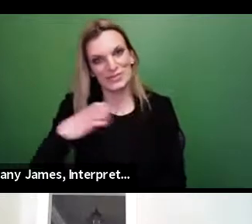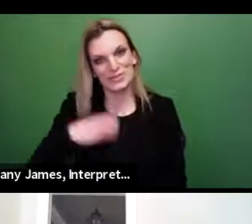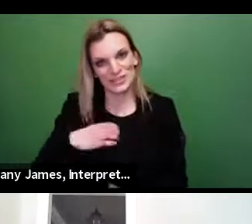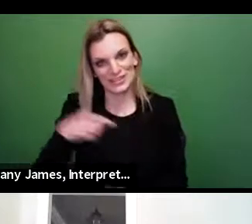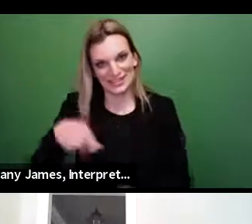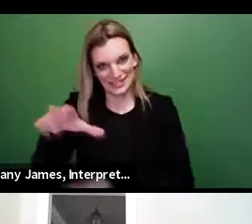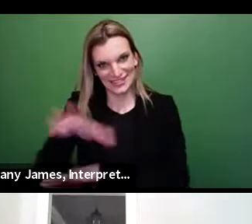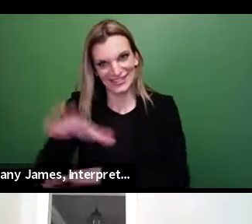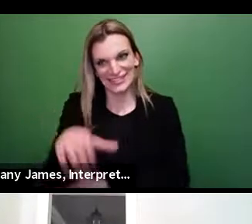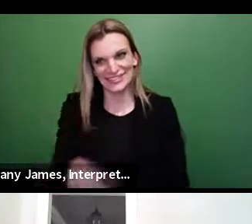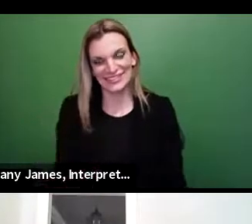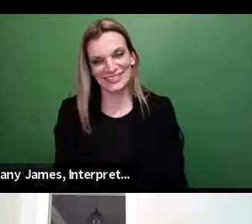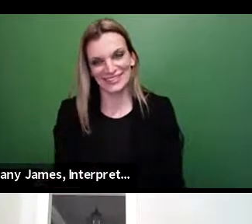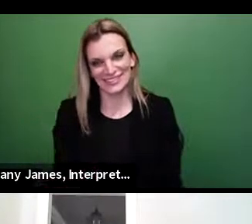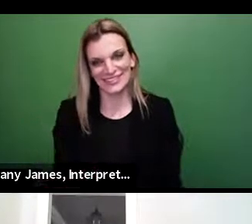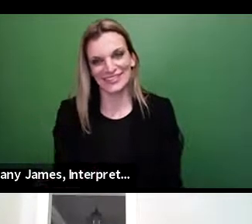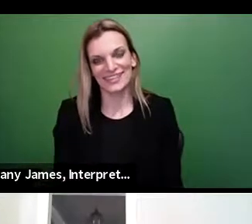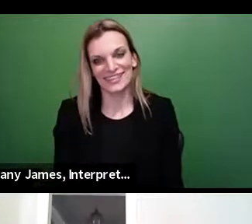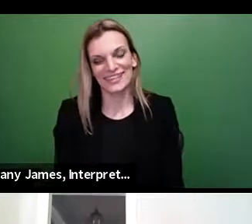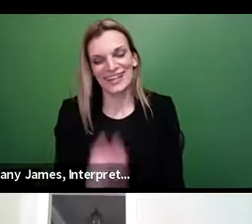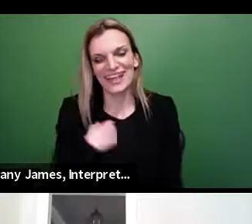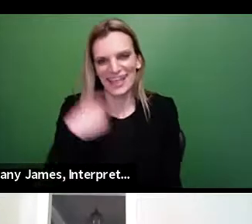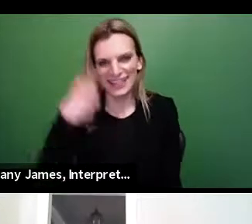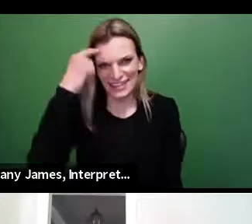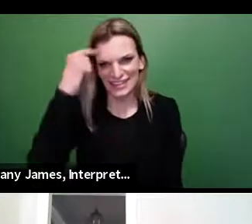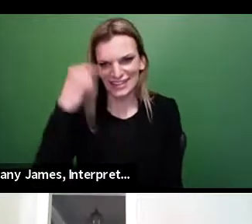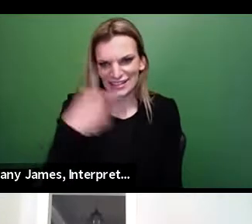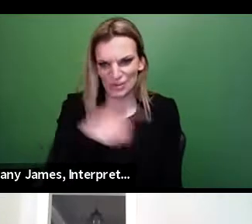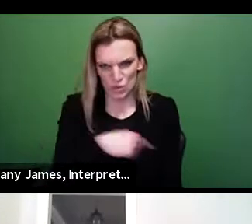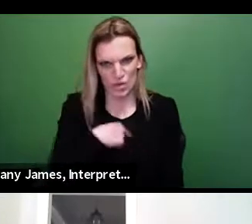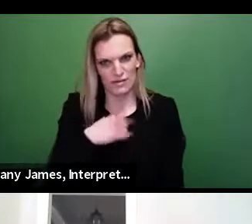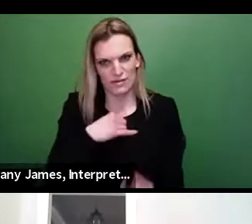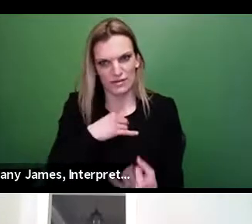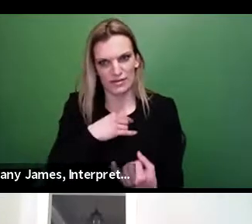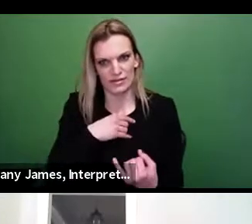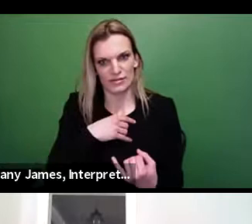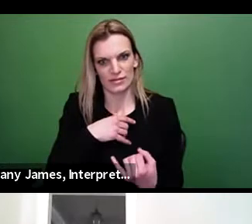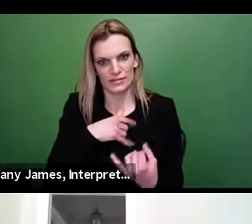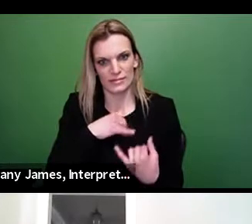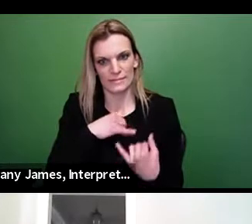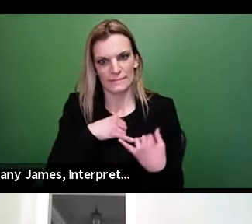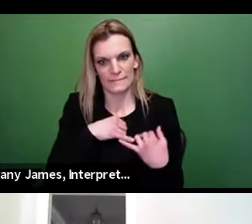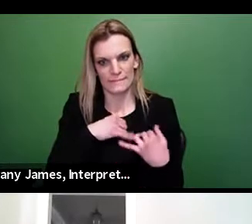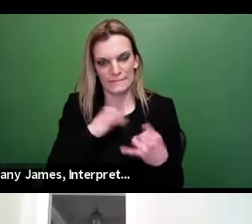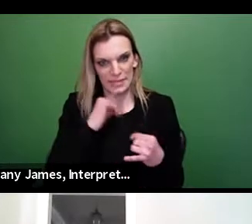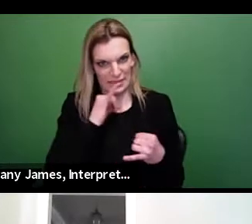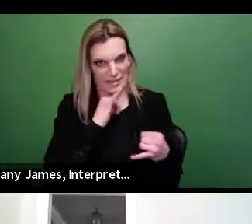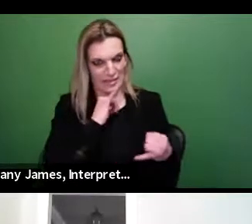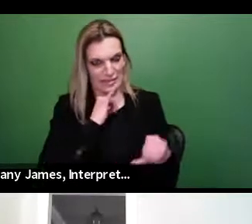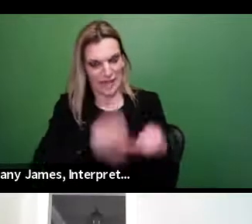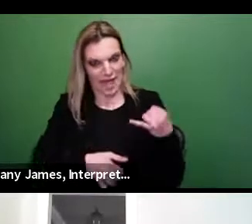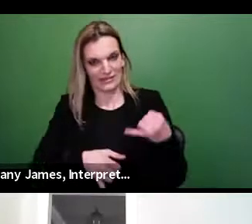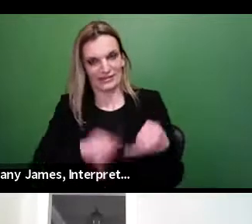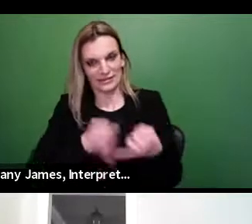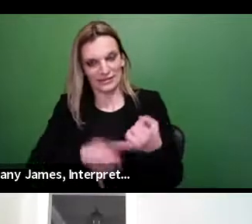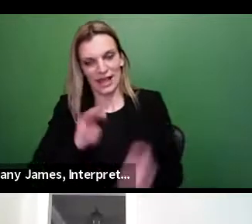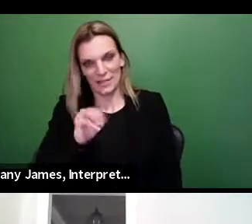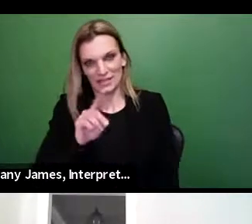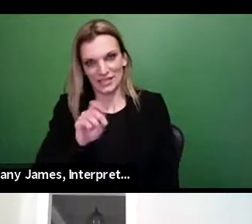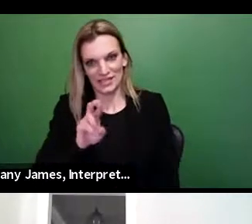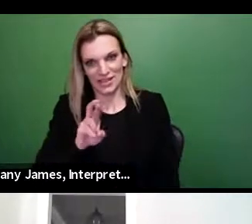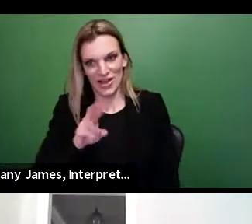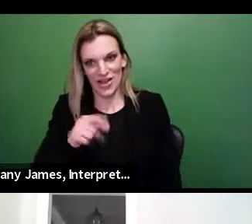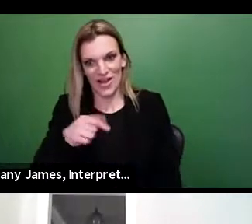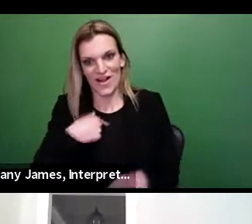evening. I believe we are the last commission to leave MDCR, so we appreciate you having housed